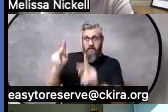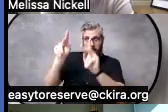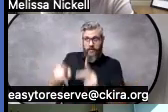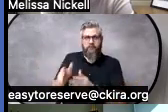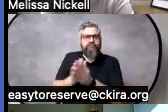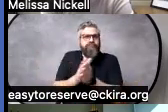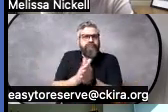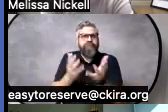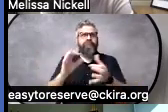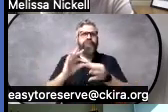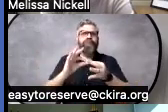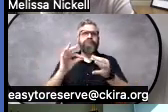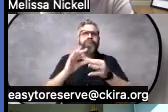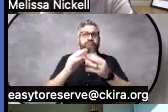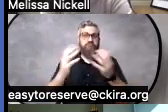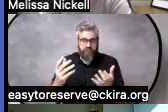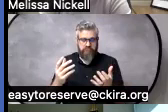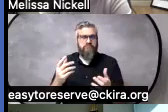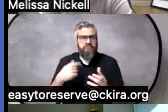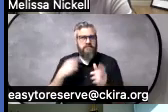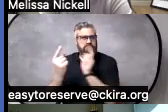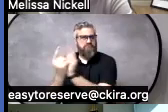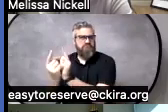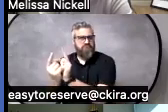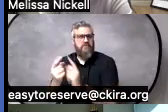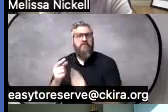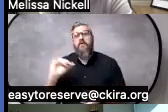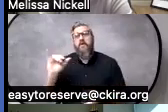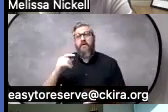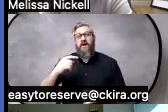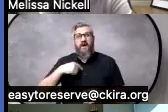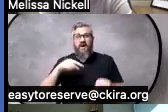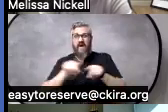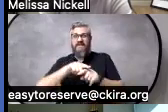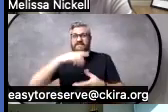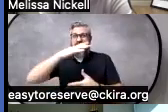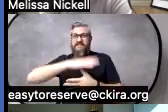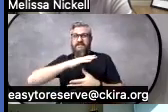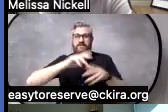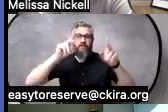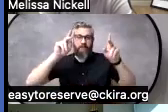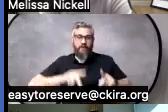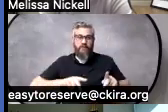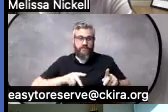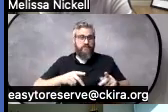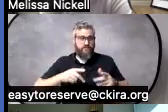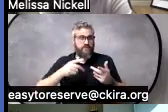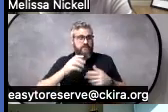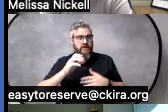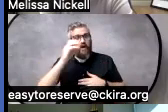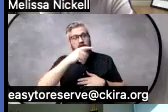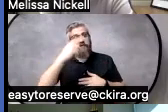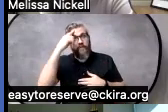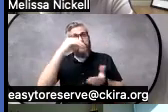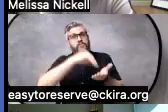eager to talk about it. I'll also look for, as a senior person, I'll look for student